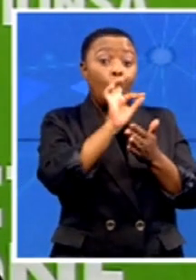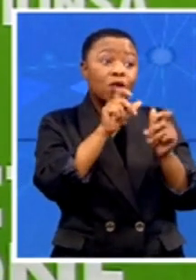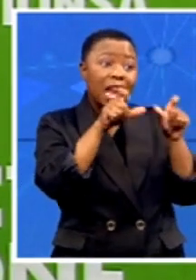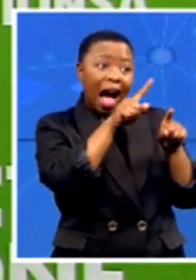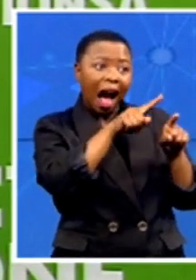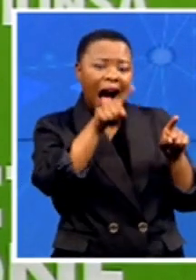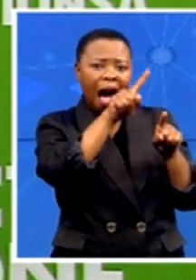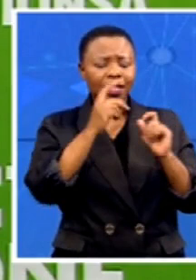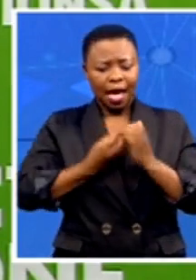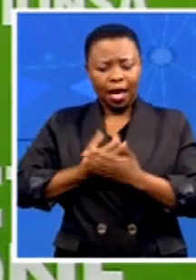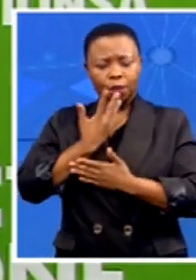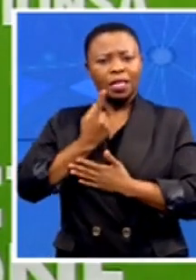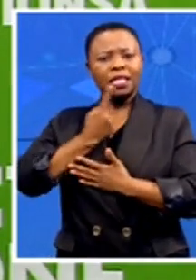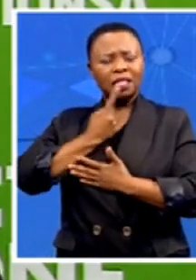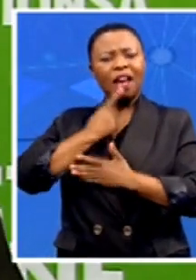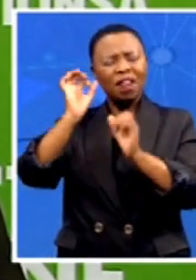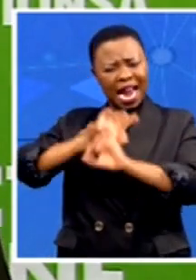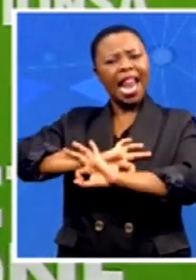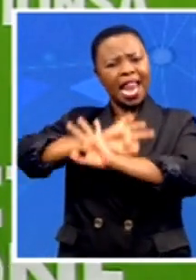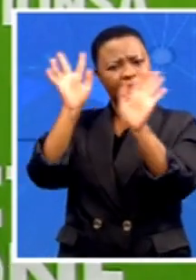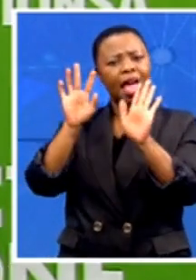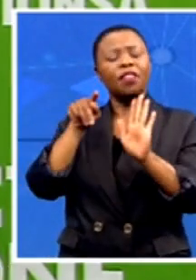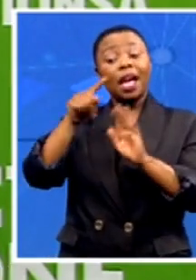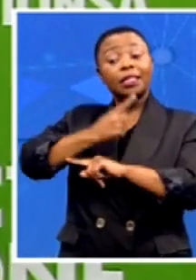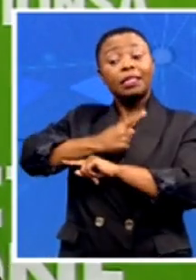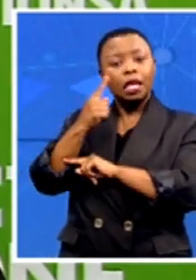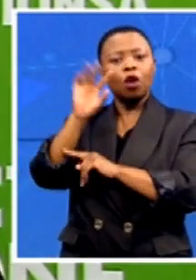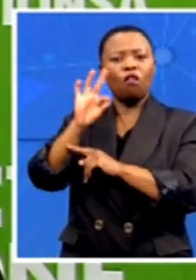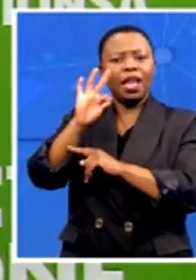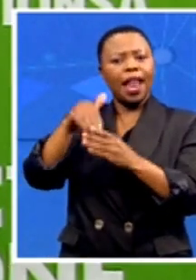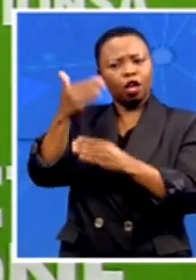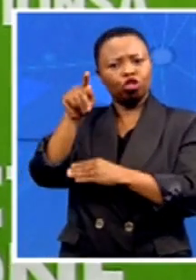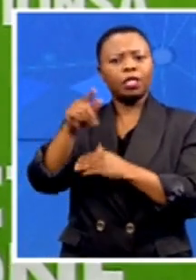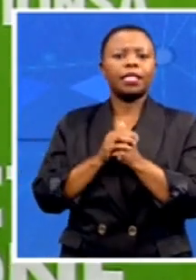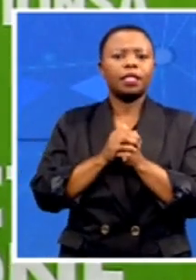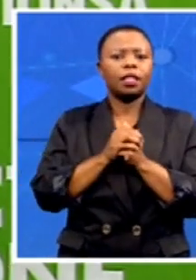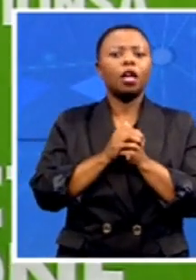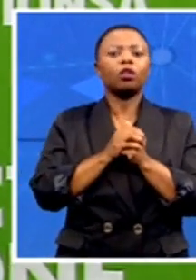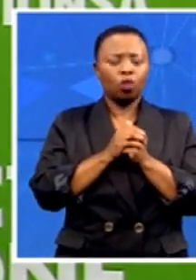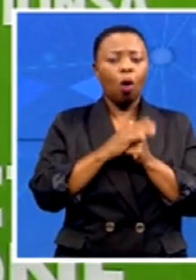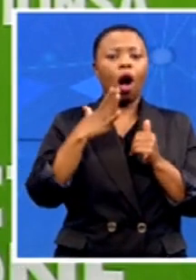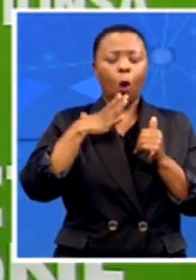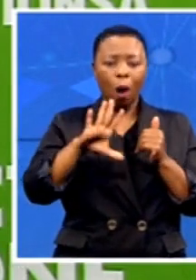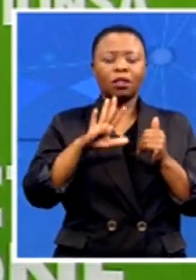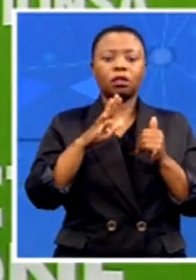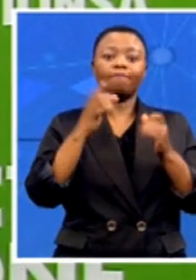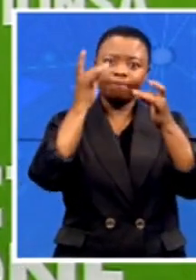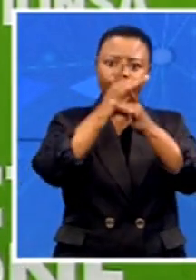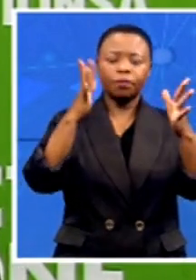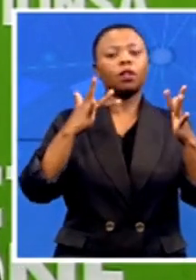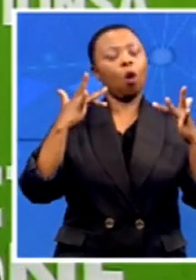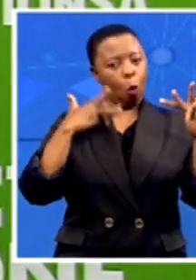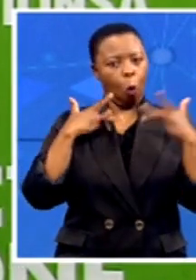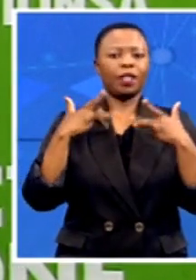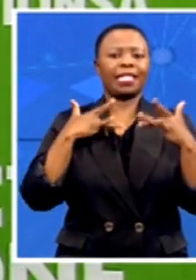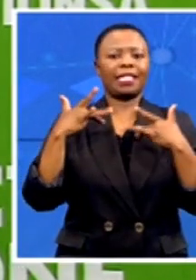elections. I would like to make it known that we have grown increasingly concerned when it comes to our interactions with the IEC, that